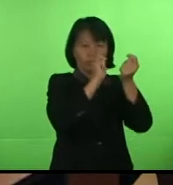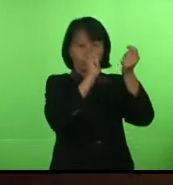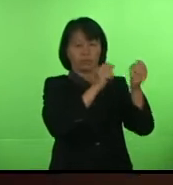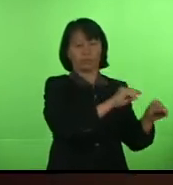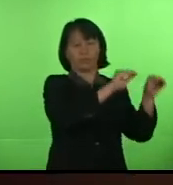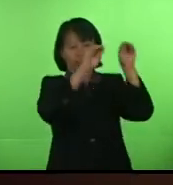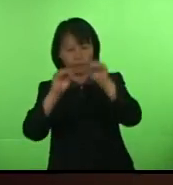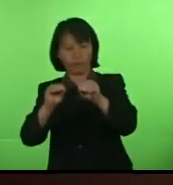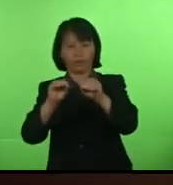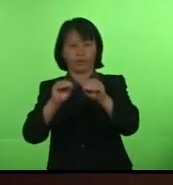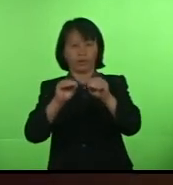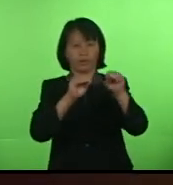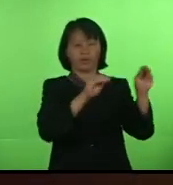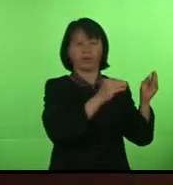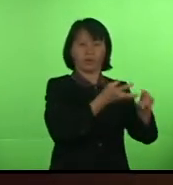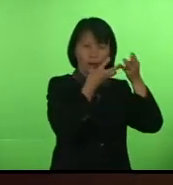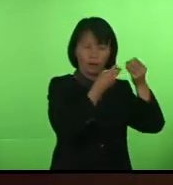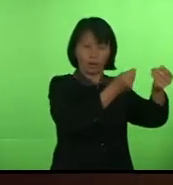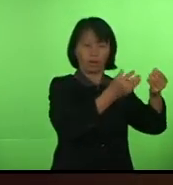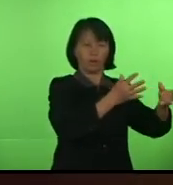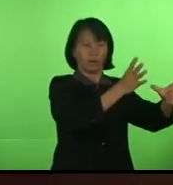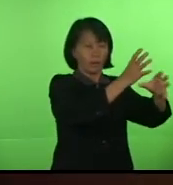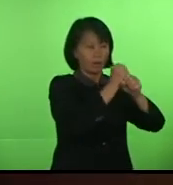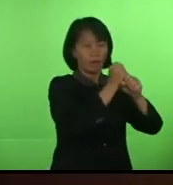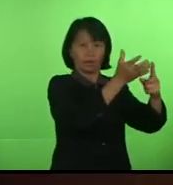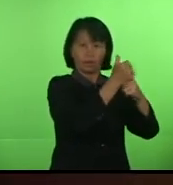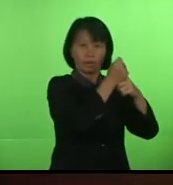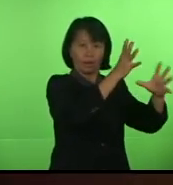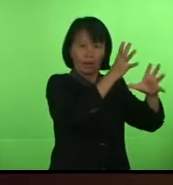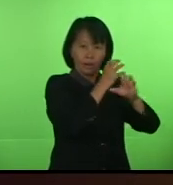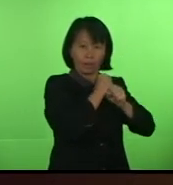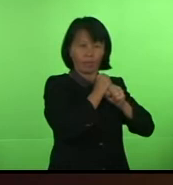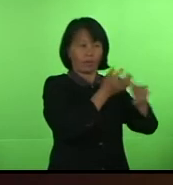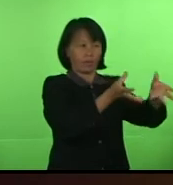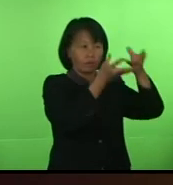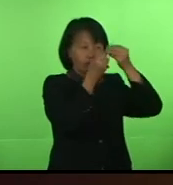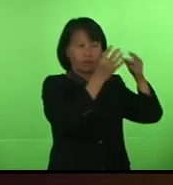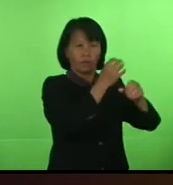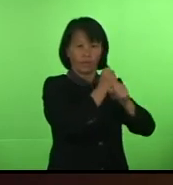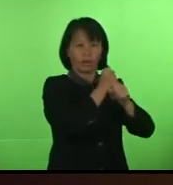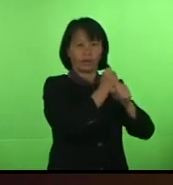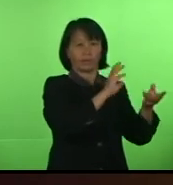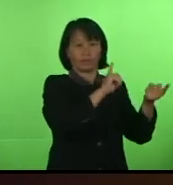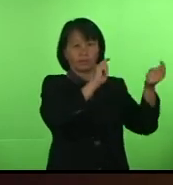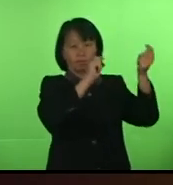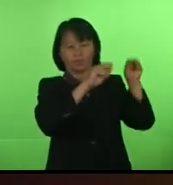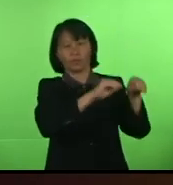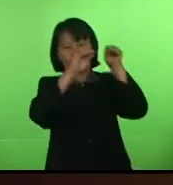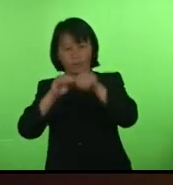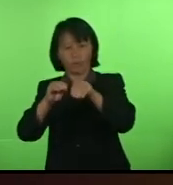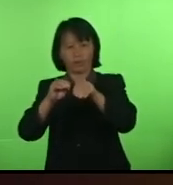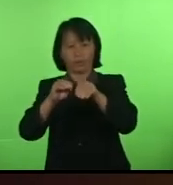of information to be transmitted to the decoding of